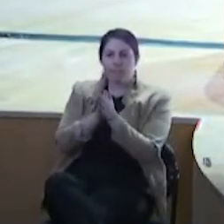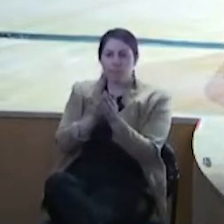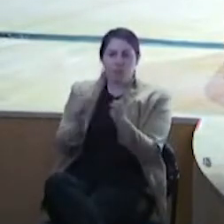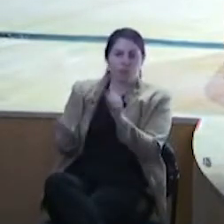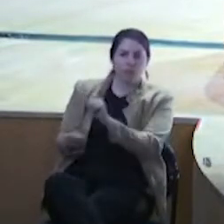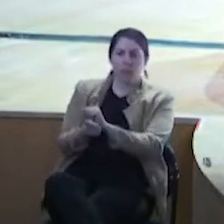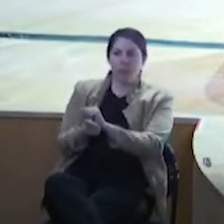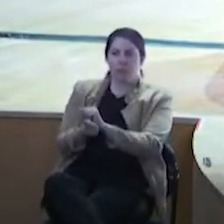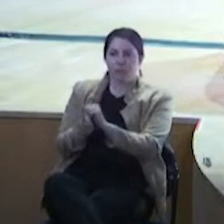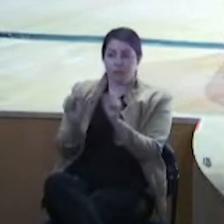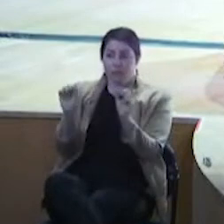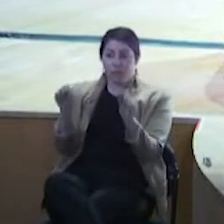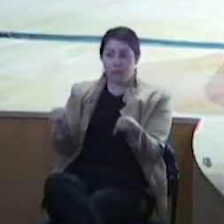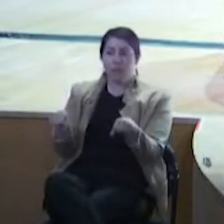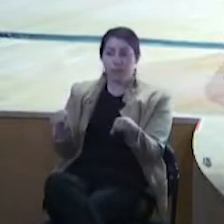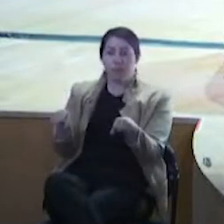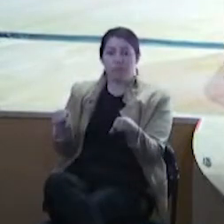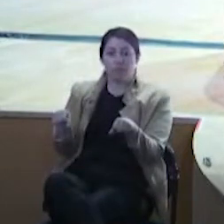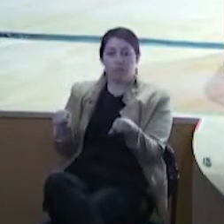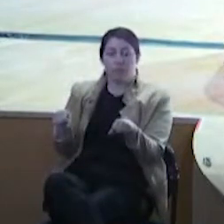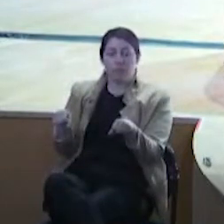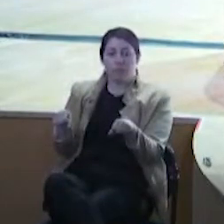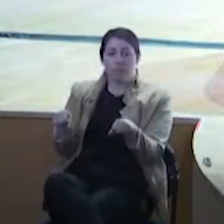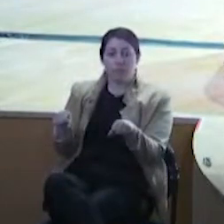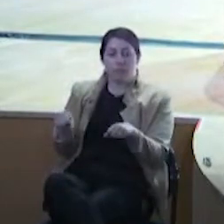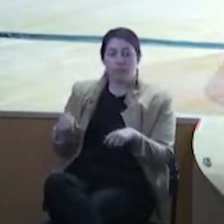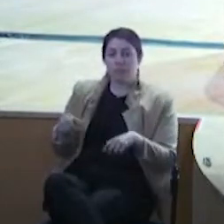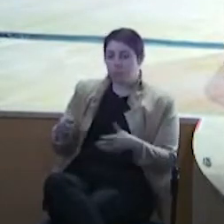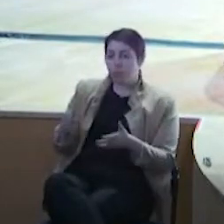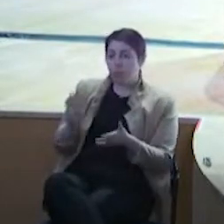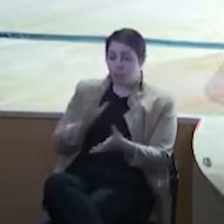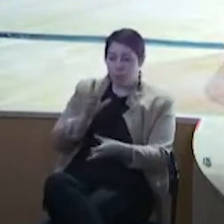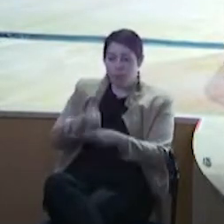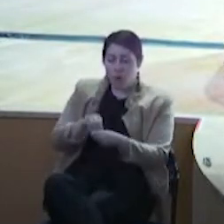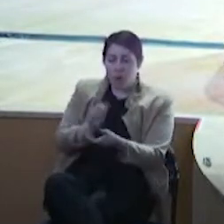change in where we're going with